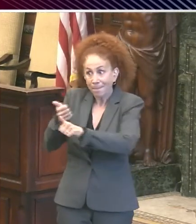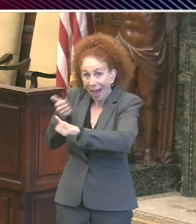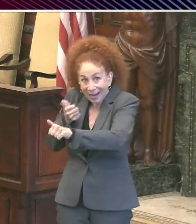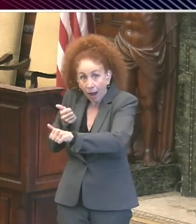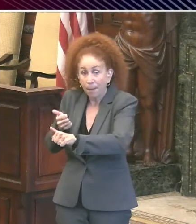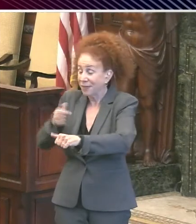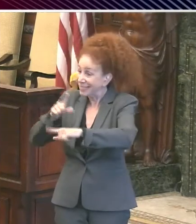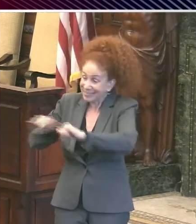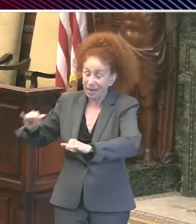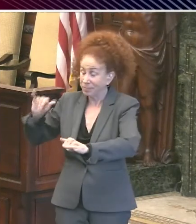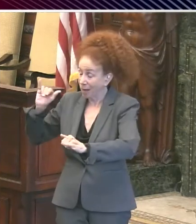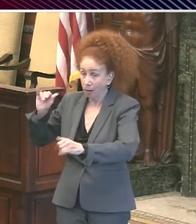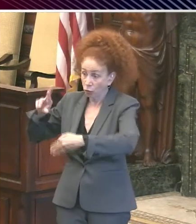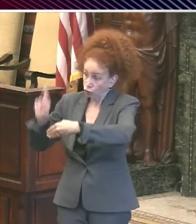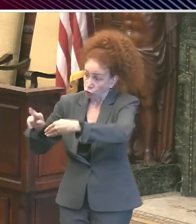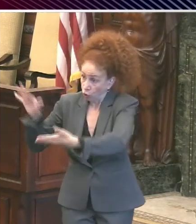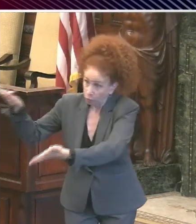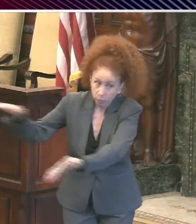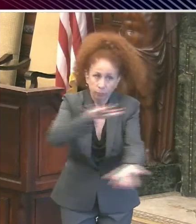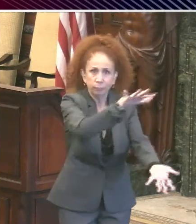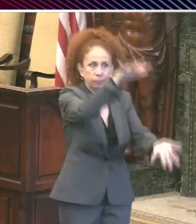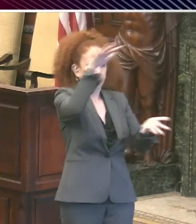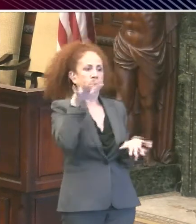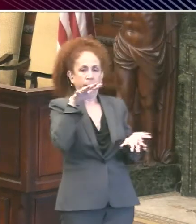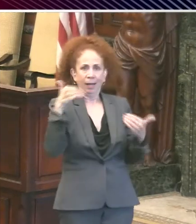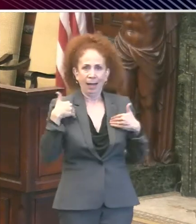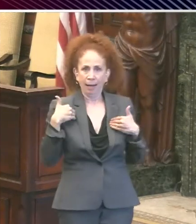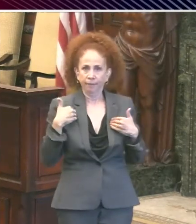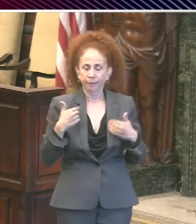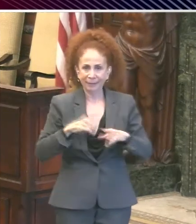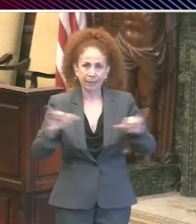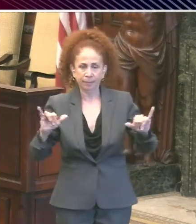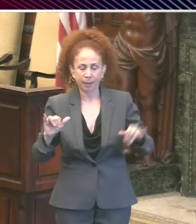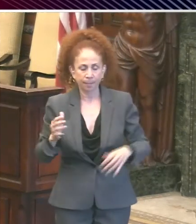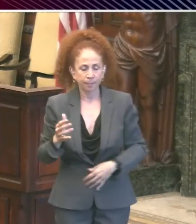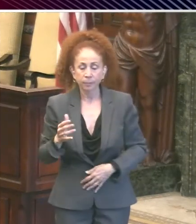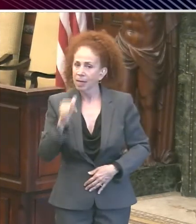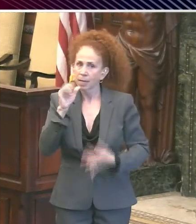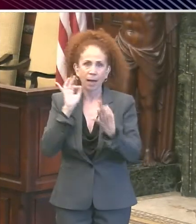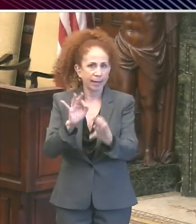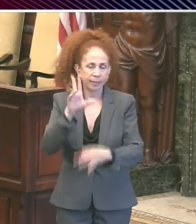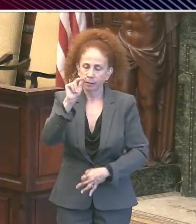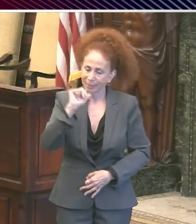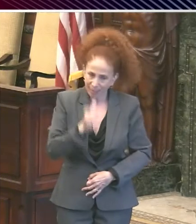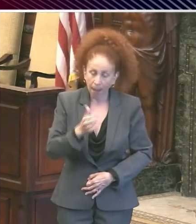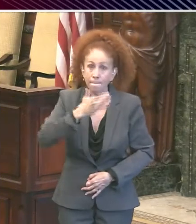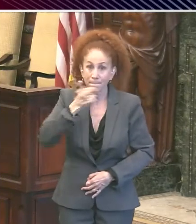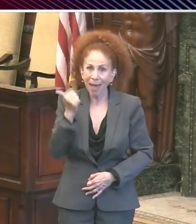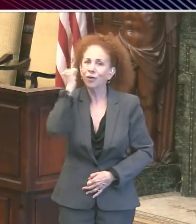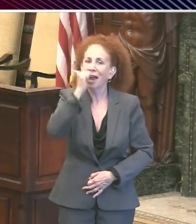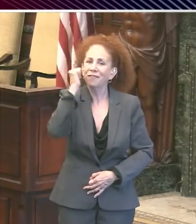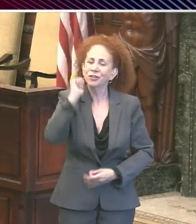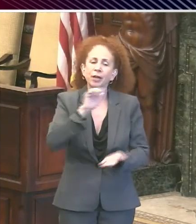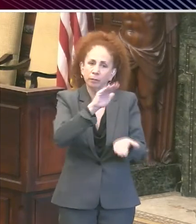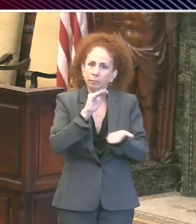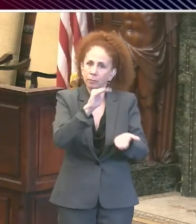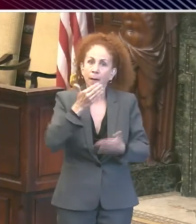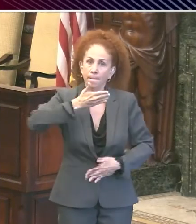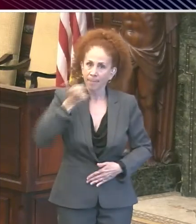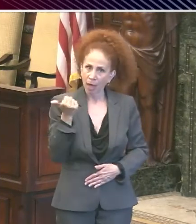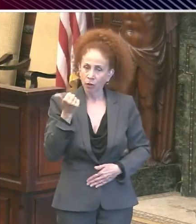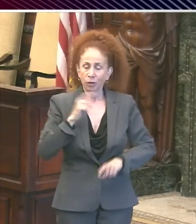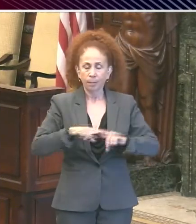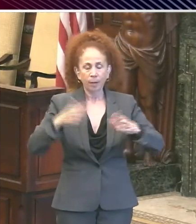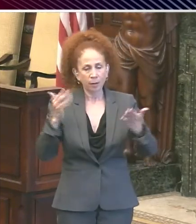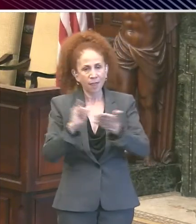do a bunch all at one time and we get a dump of a bunch of results. And that's not ideal. It would be better if we got them every single day, but that's